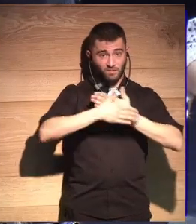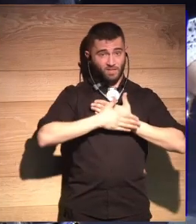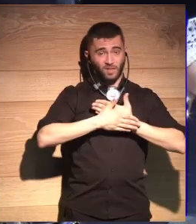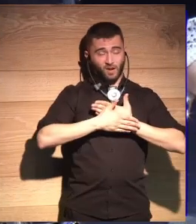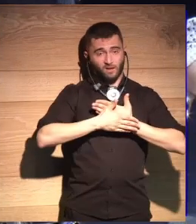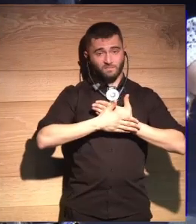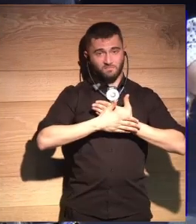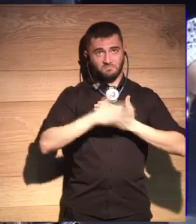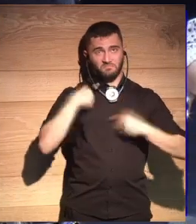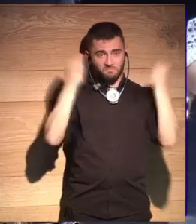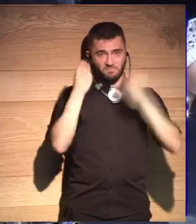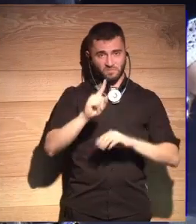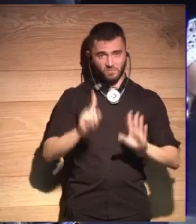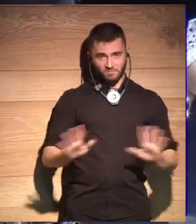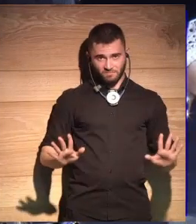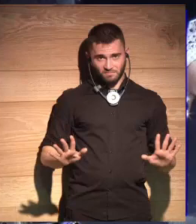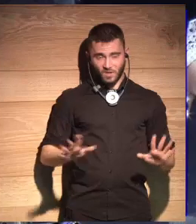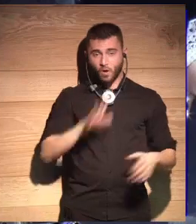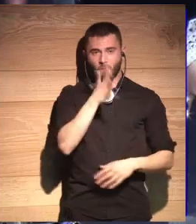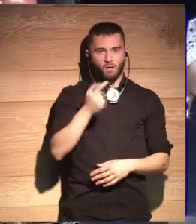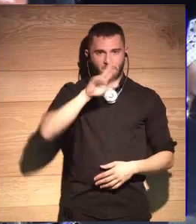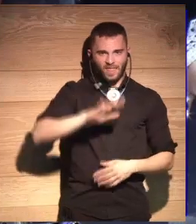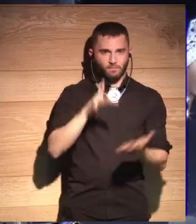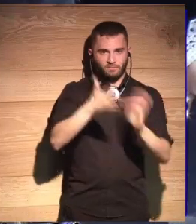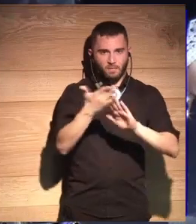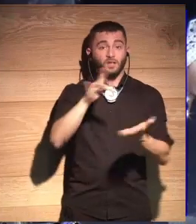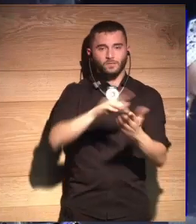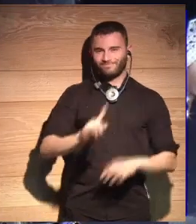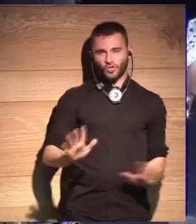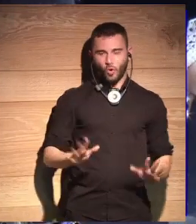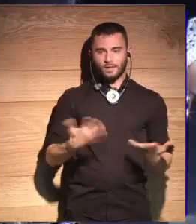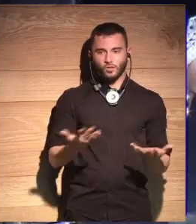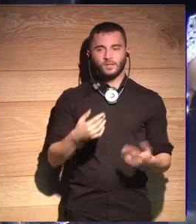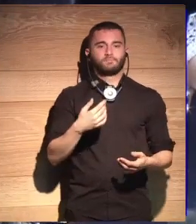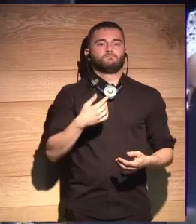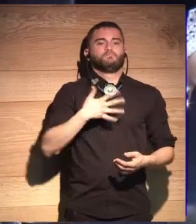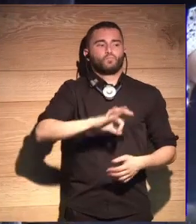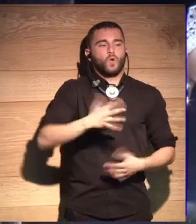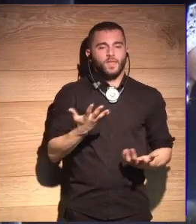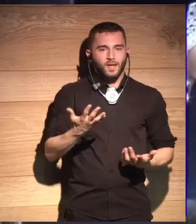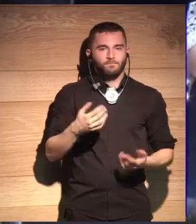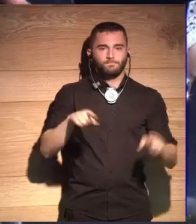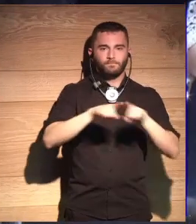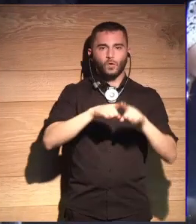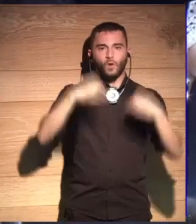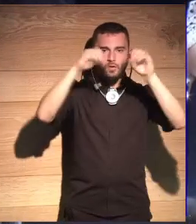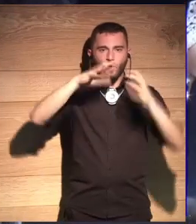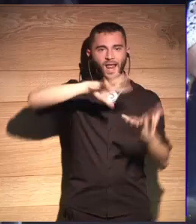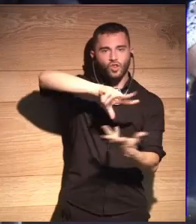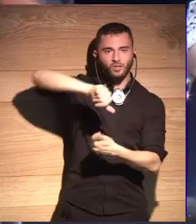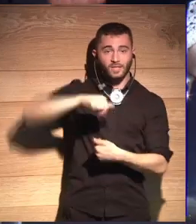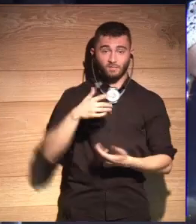stay. And the idea of closing down a market, I think, is not realistic. I don't think it's going to happen.